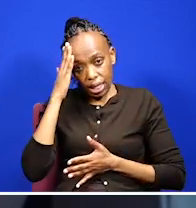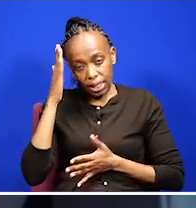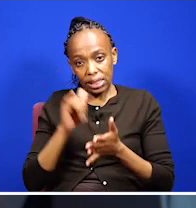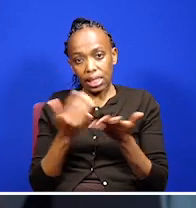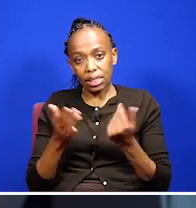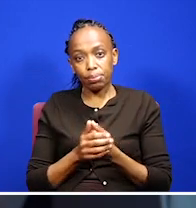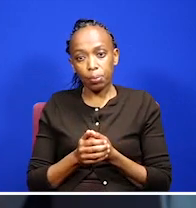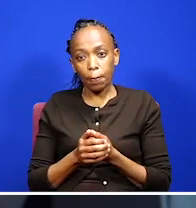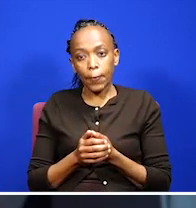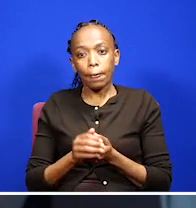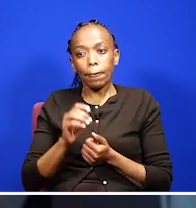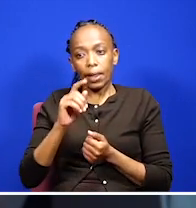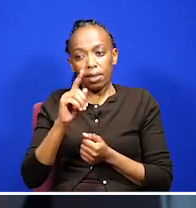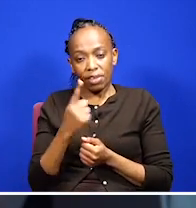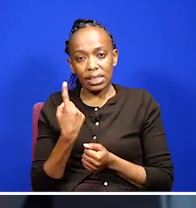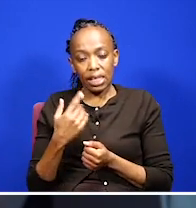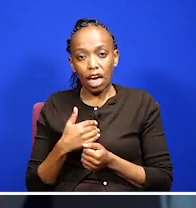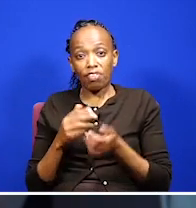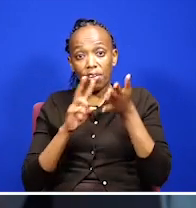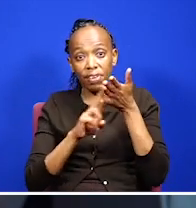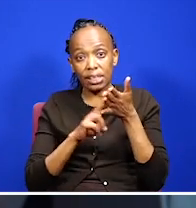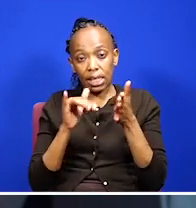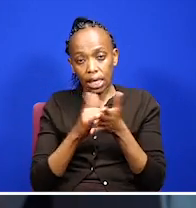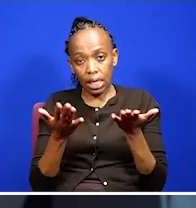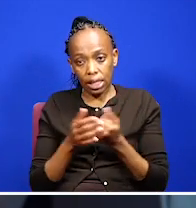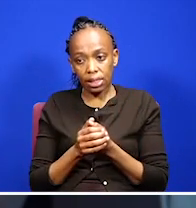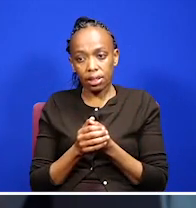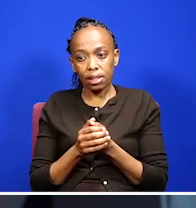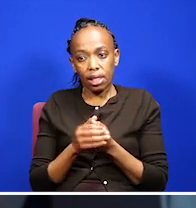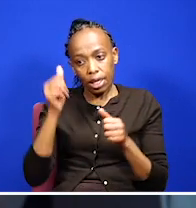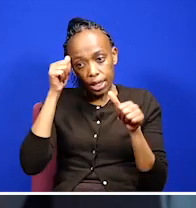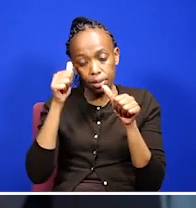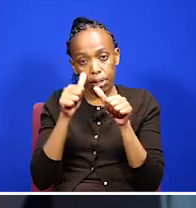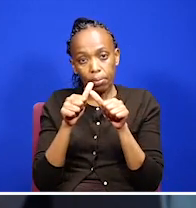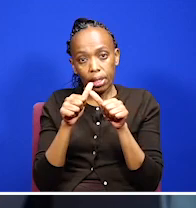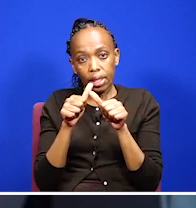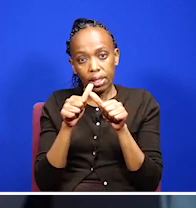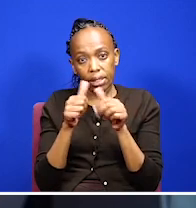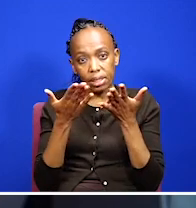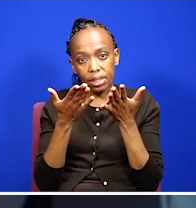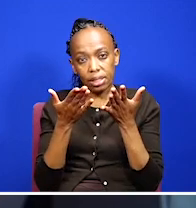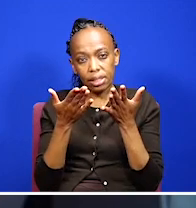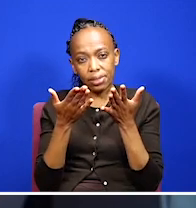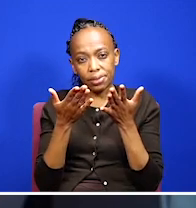that, first of all, this verse now, I didn't remember to quote it, but